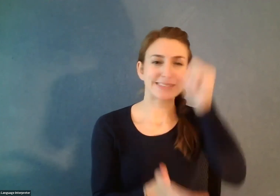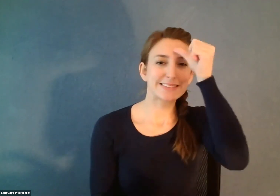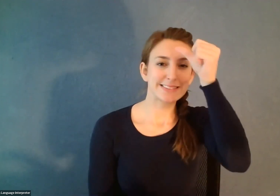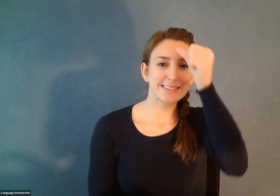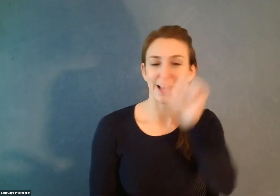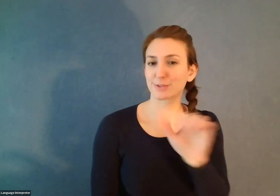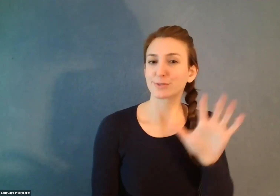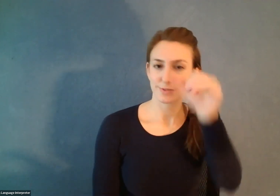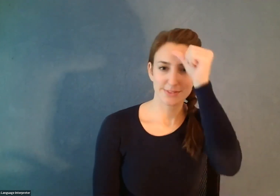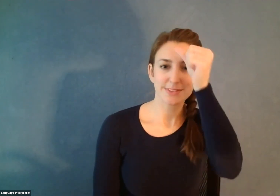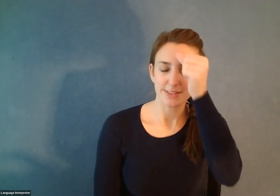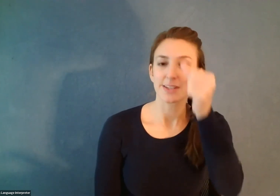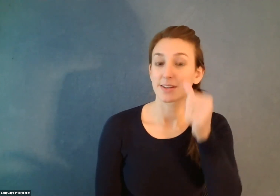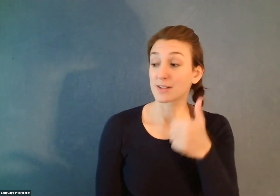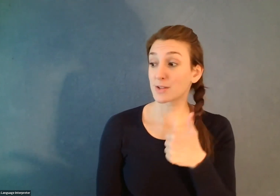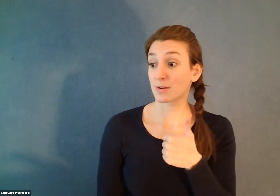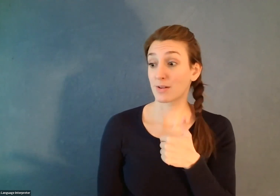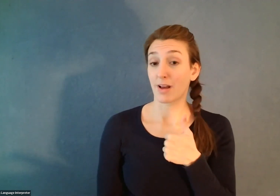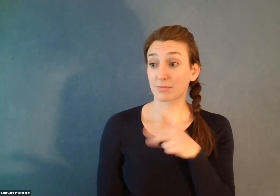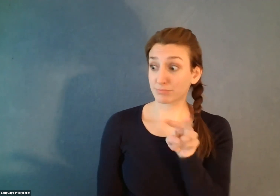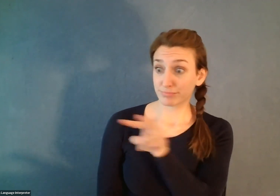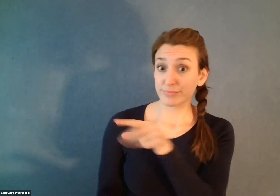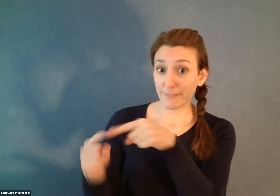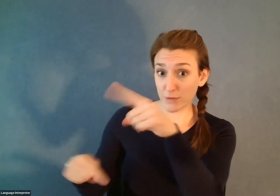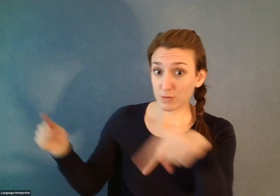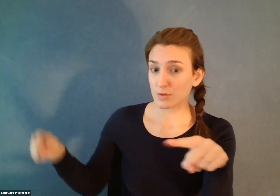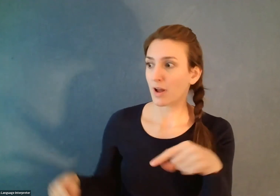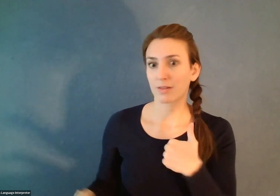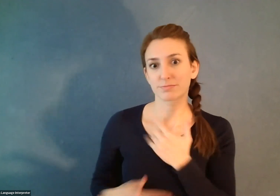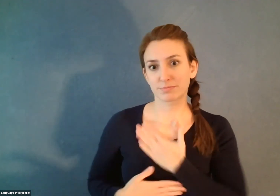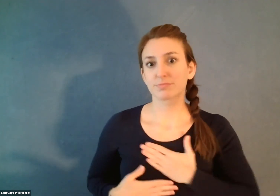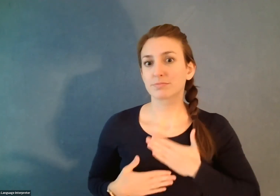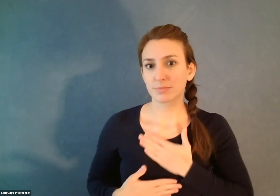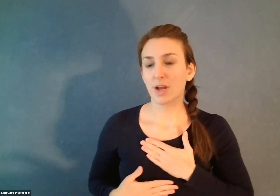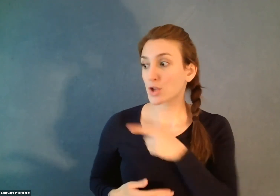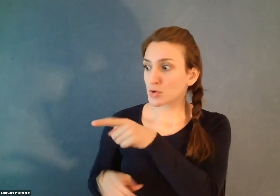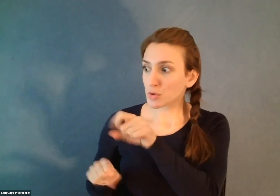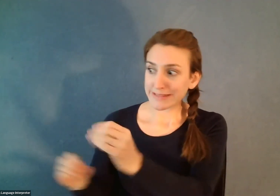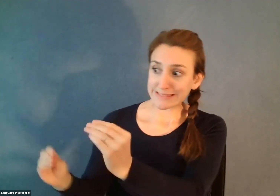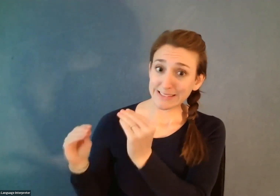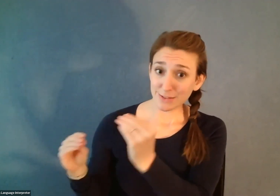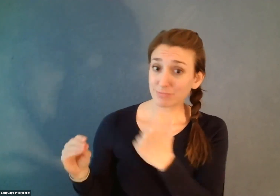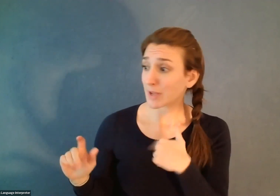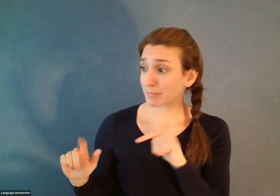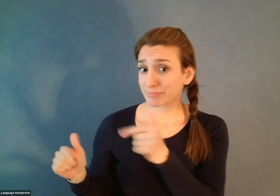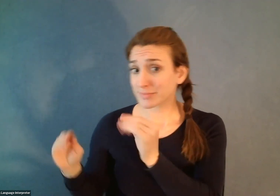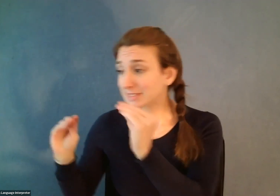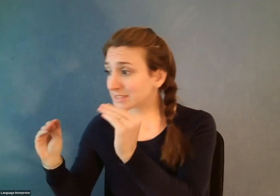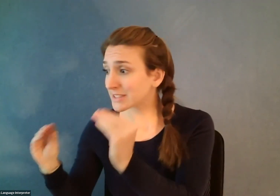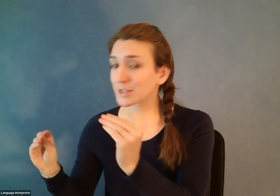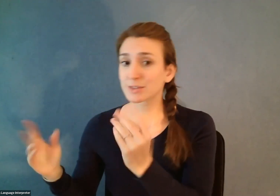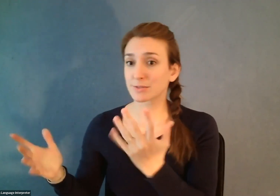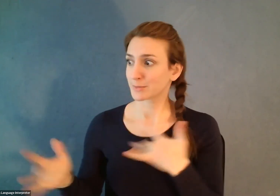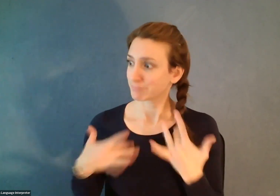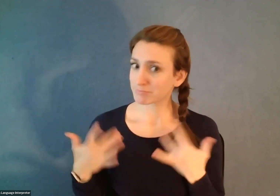have to teach me and what I can teach them. And I think that if we all get excited about each other, we can break